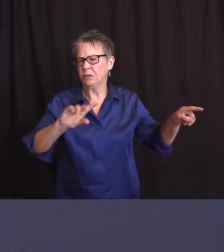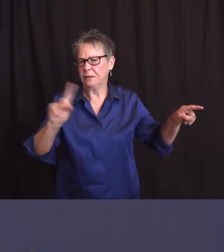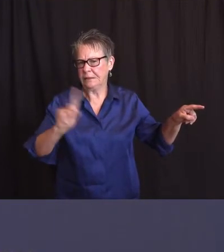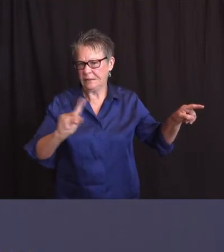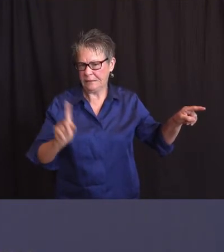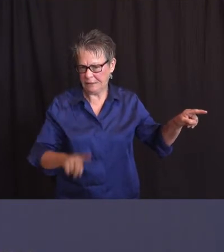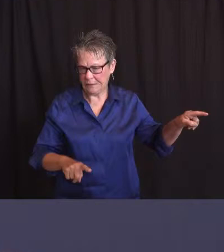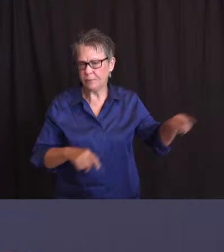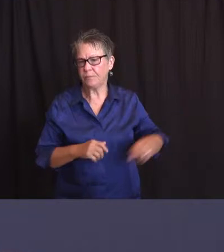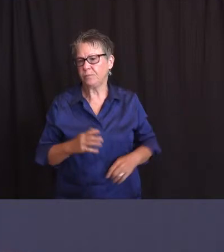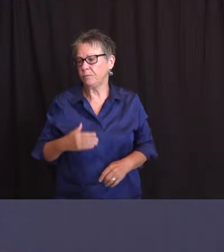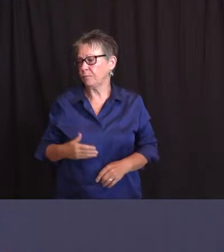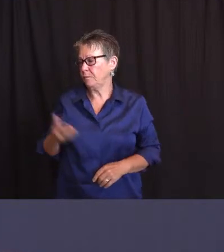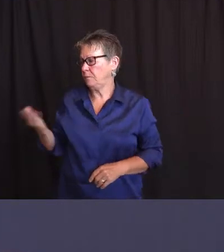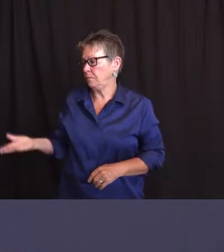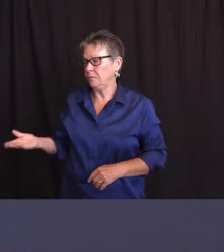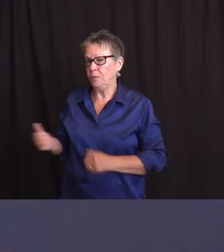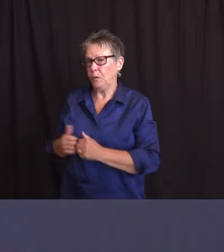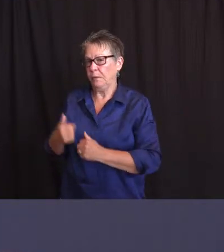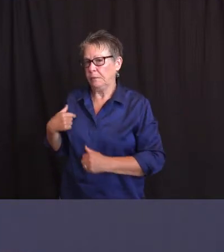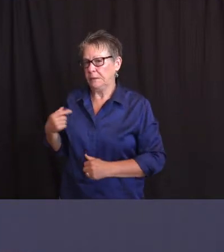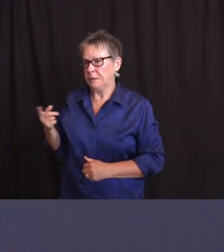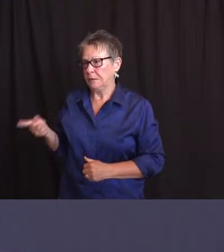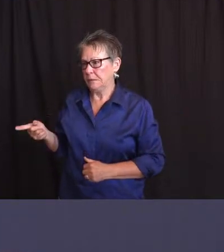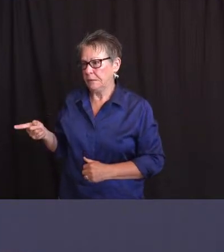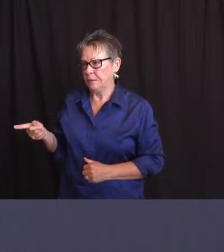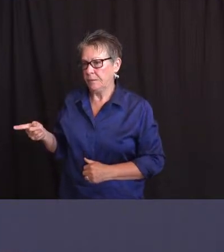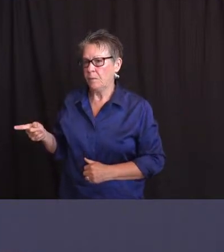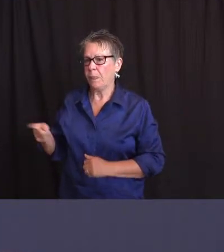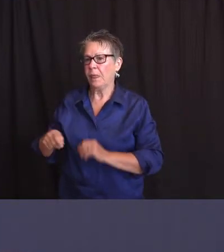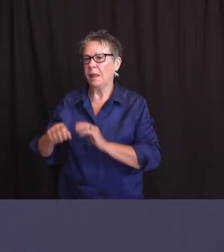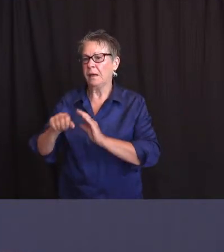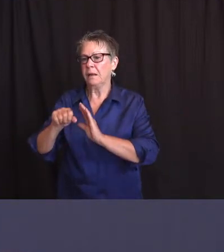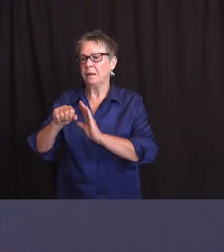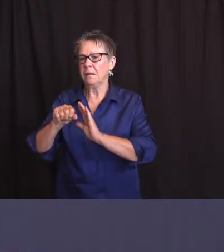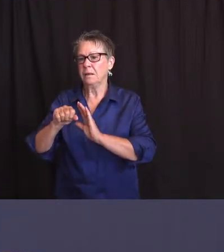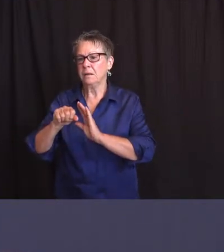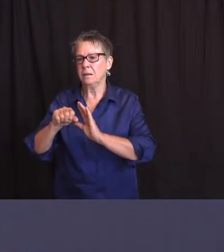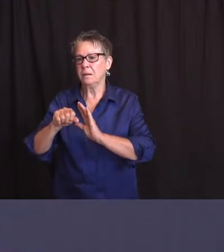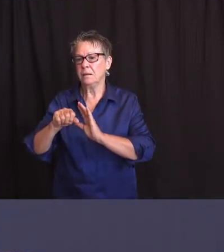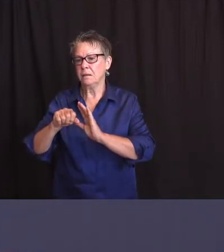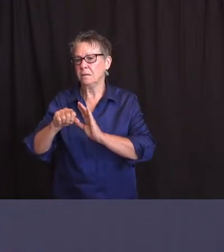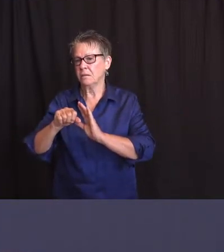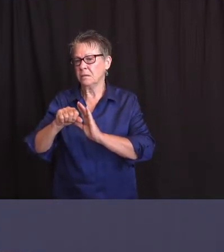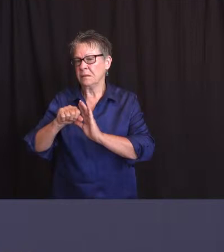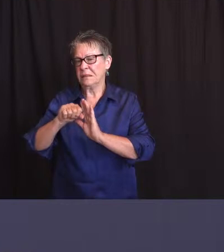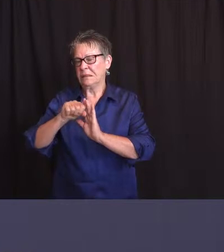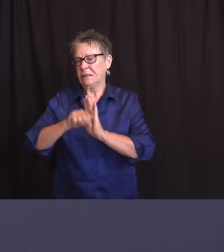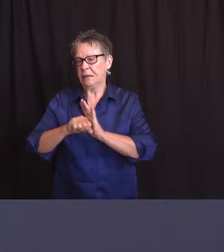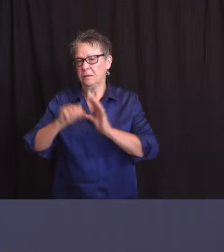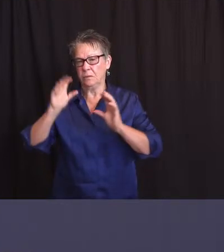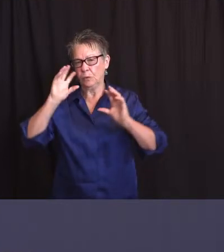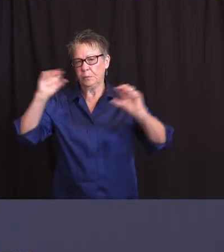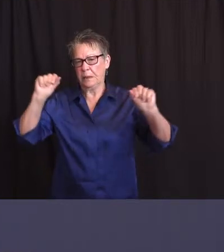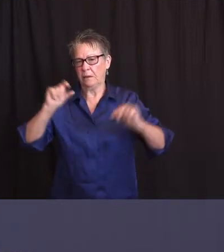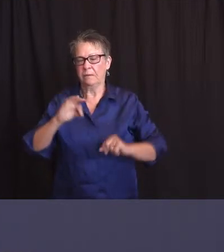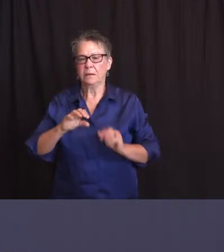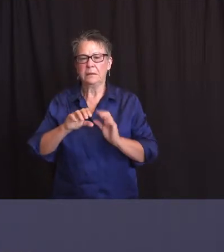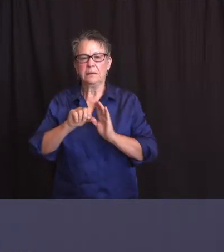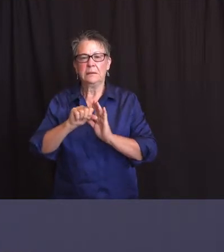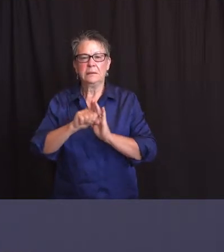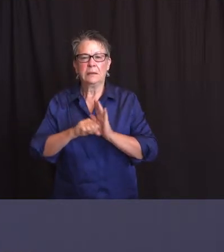my left, another guy who needs no introduction, Superintendent of the State Police, Pat Callahan. We have Chief Counsel Paramel Garg and a cast of